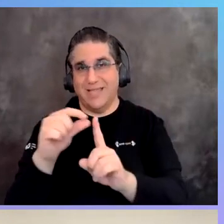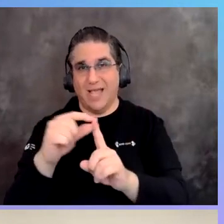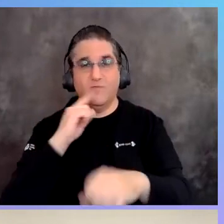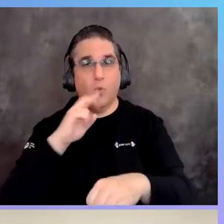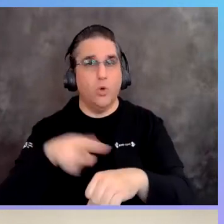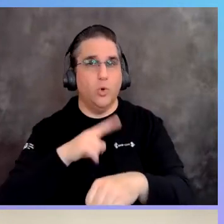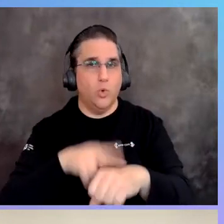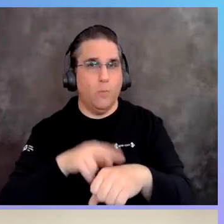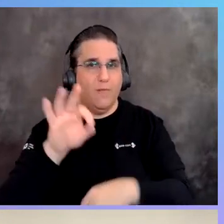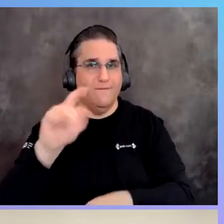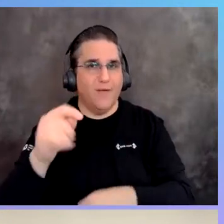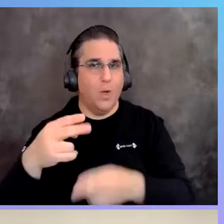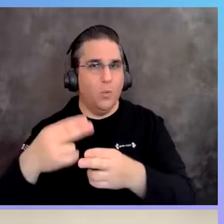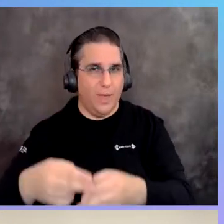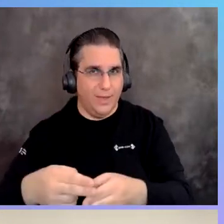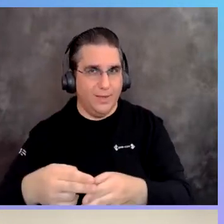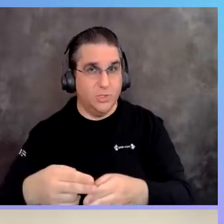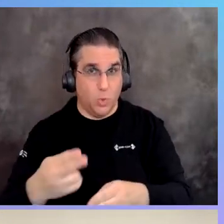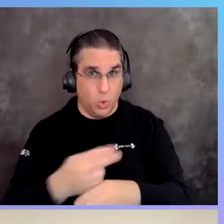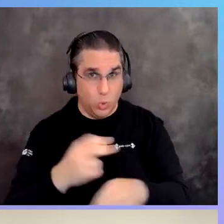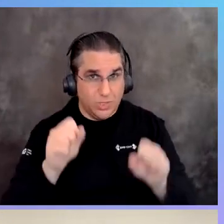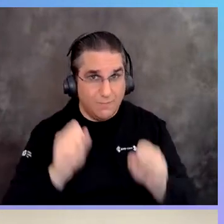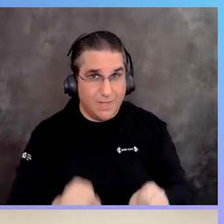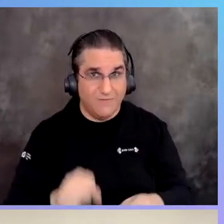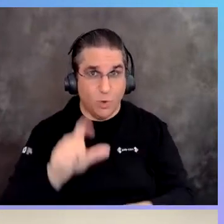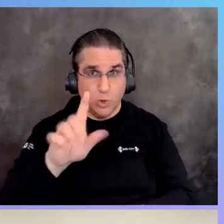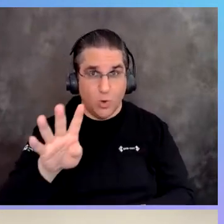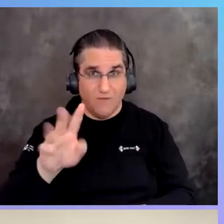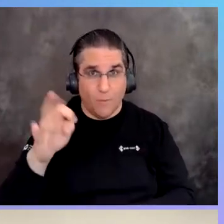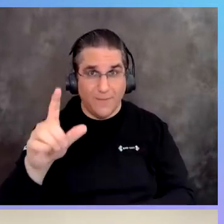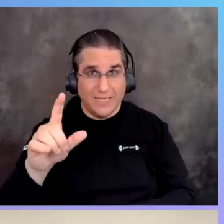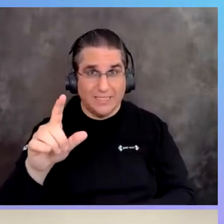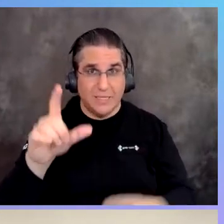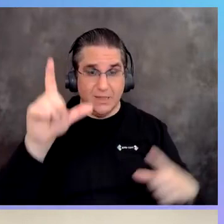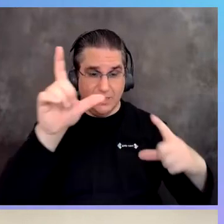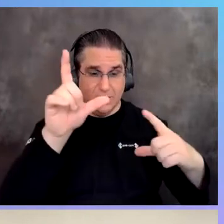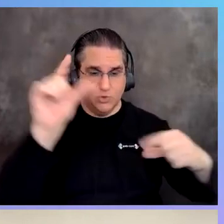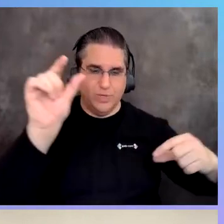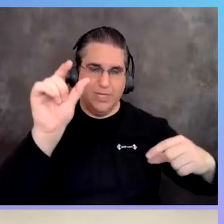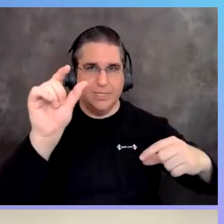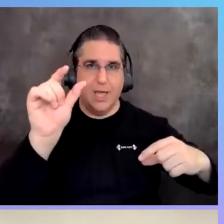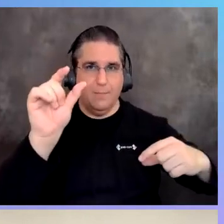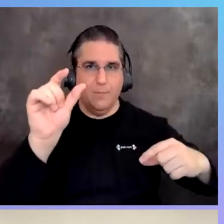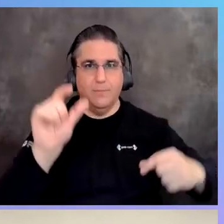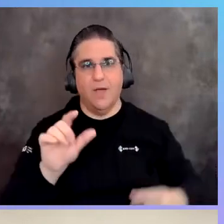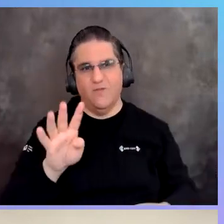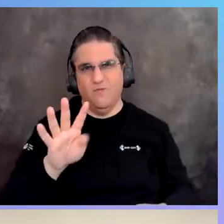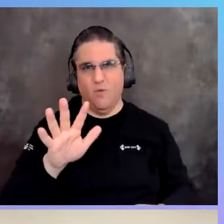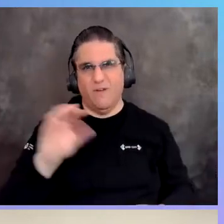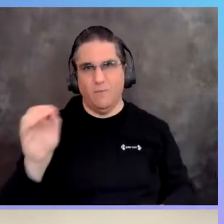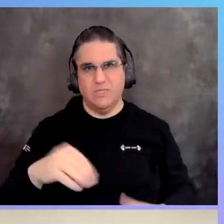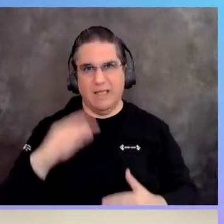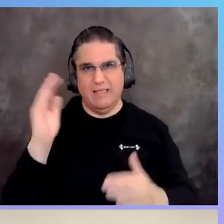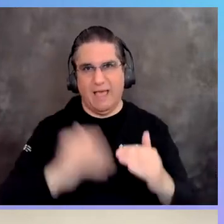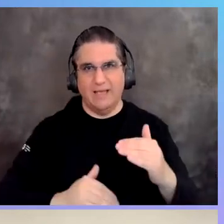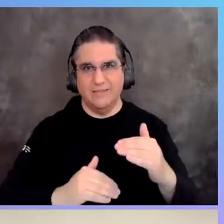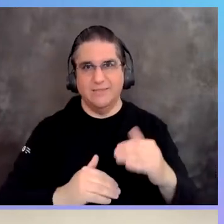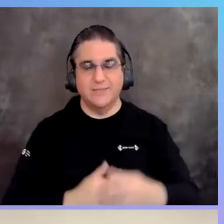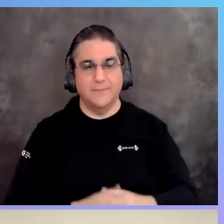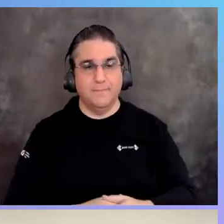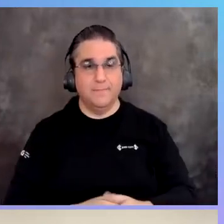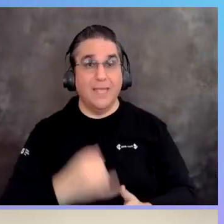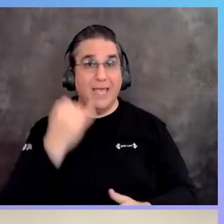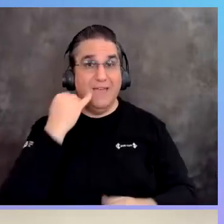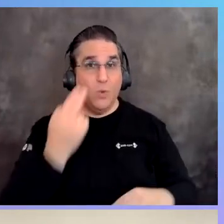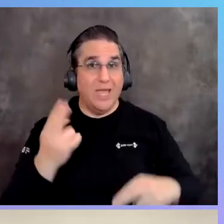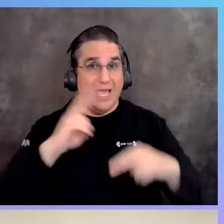usability of 24 pixel text is reduced by about 40%. And then if you increase the font weight to bold,